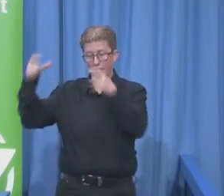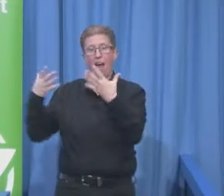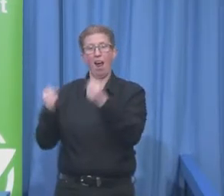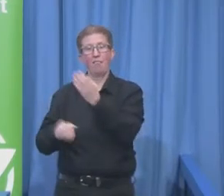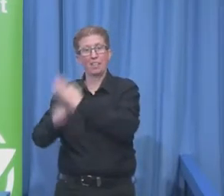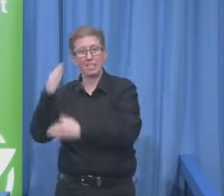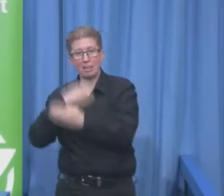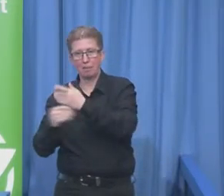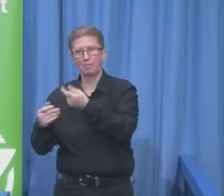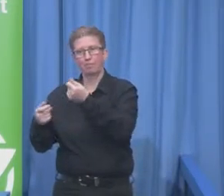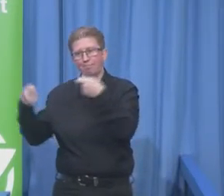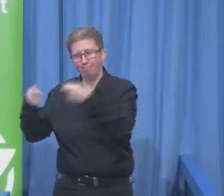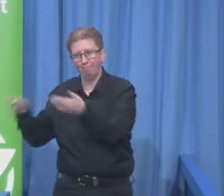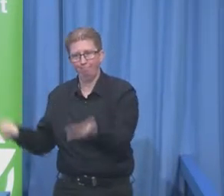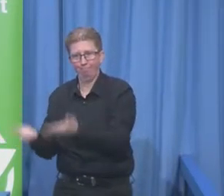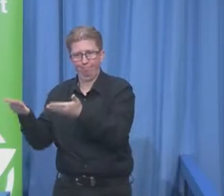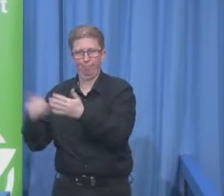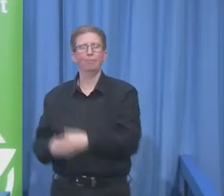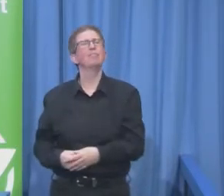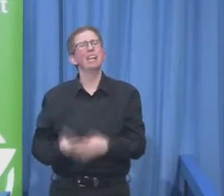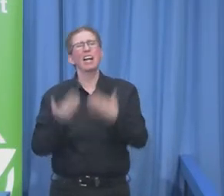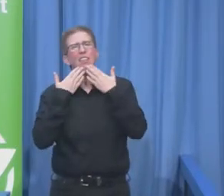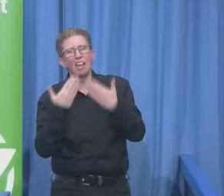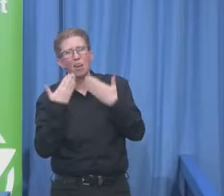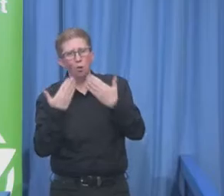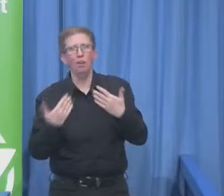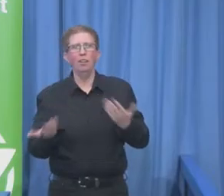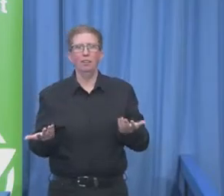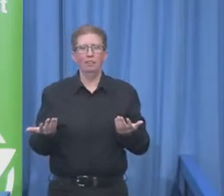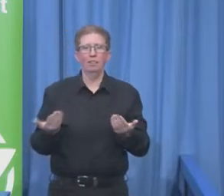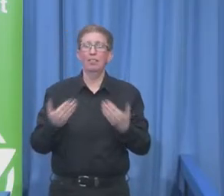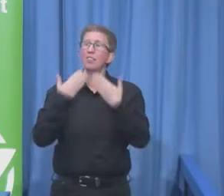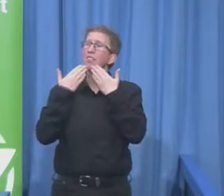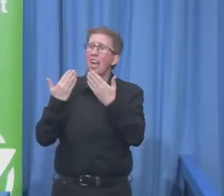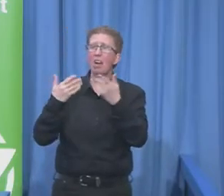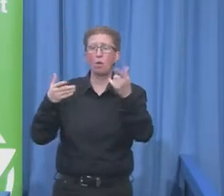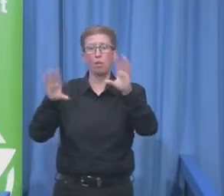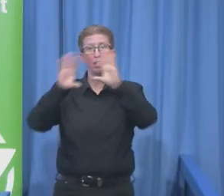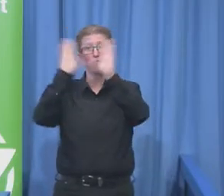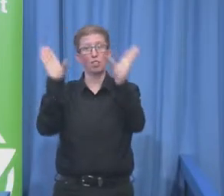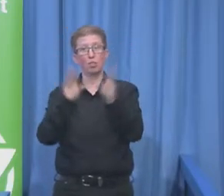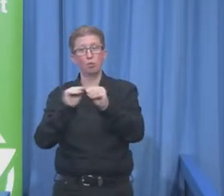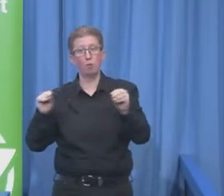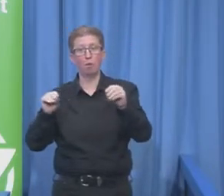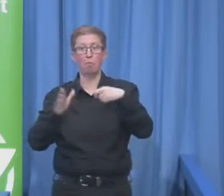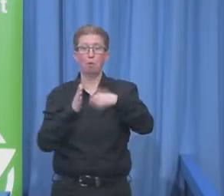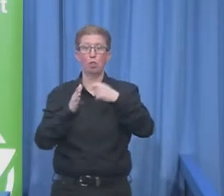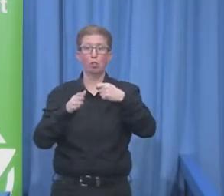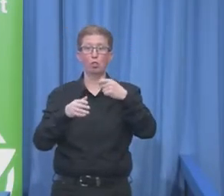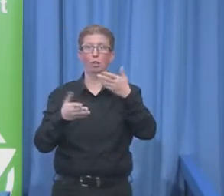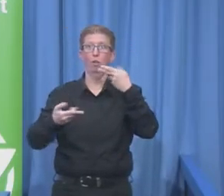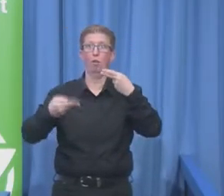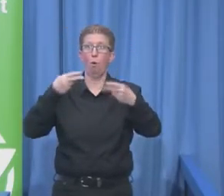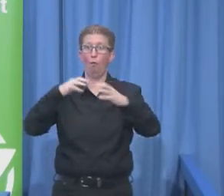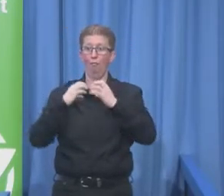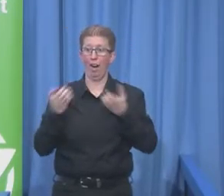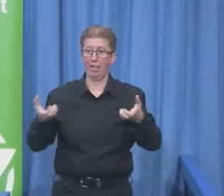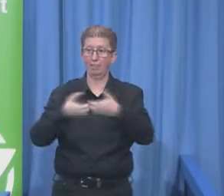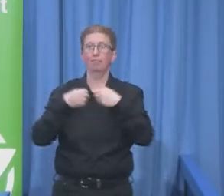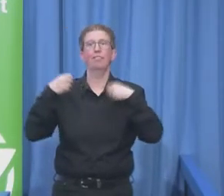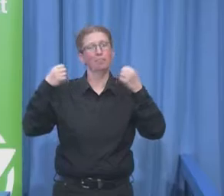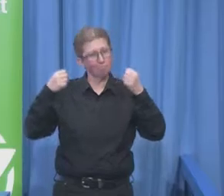Thank you, Meera, and thank you to Zero Project Conference for having us over. So I would like to begin by telling you a little about